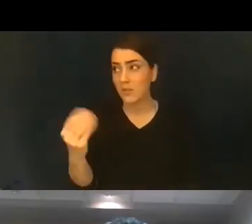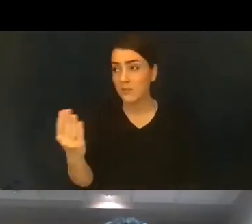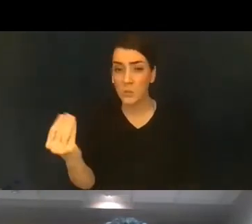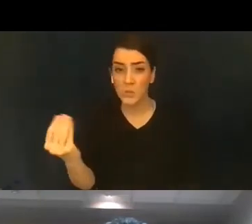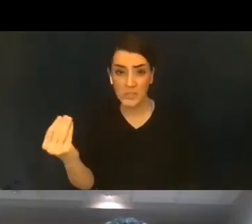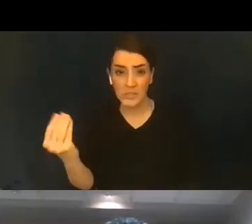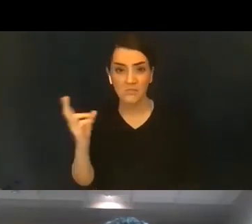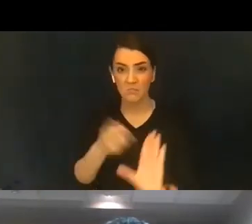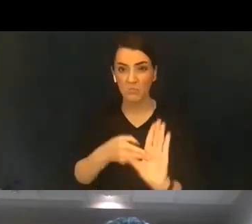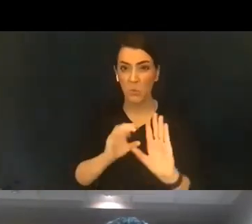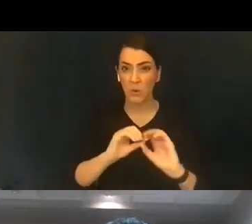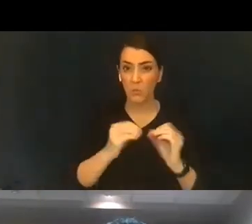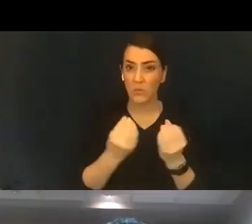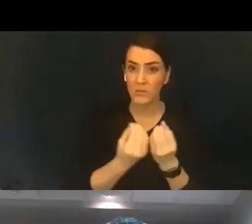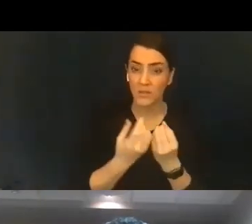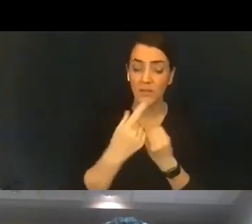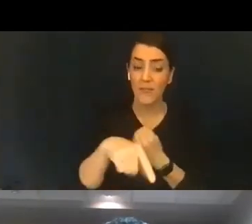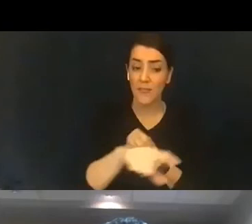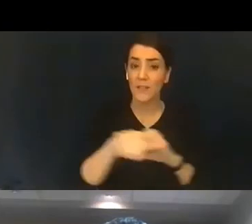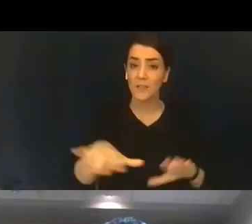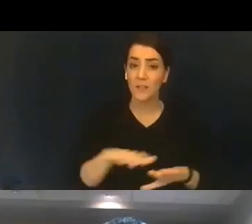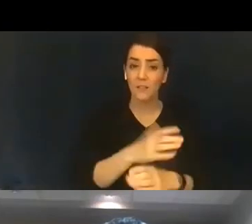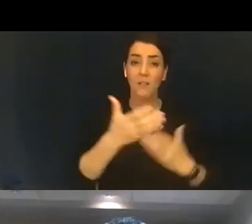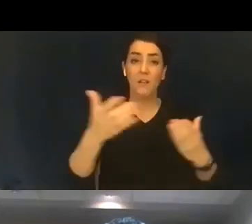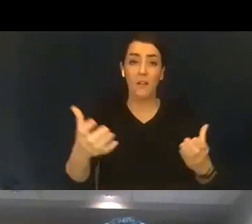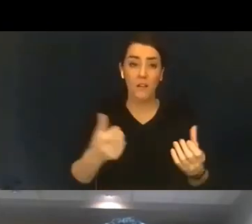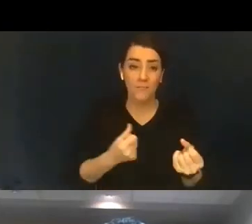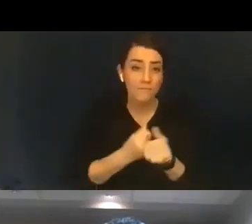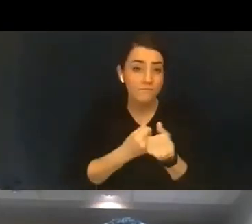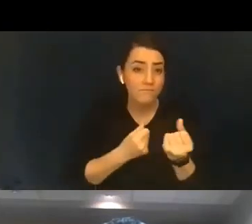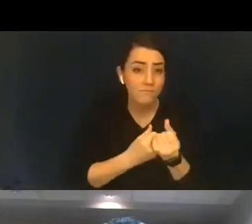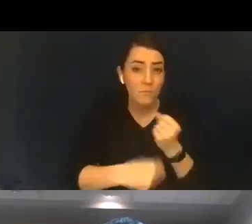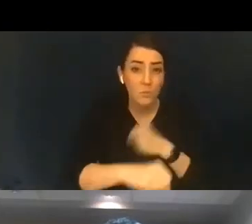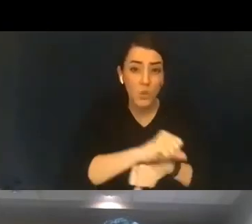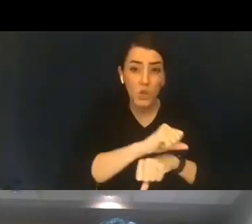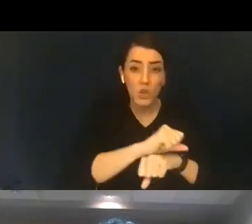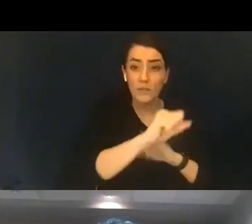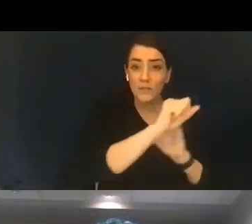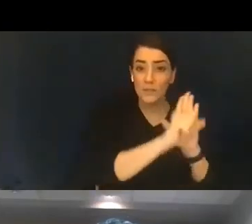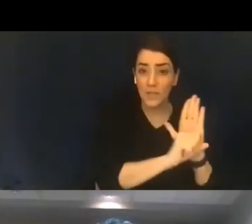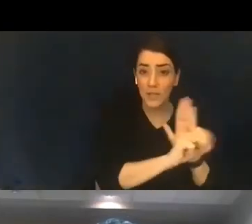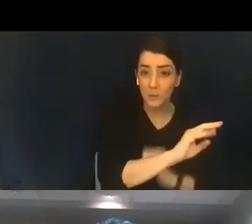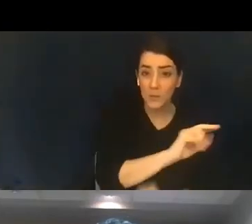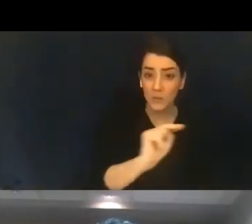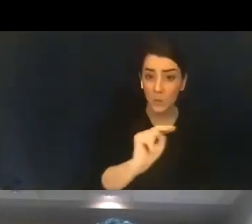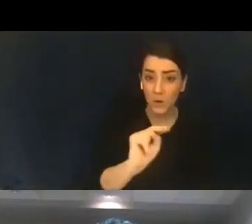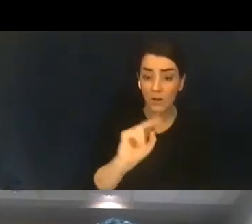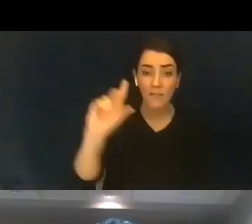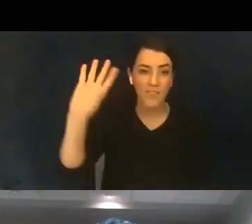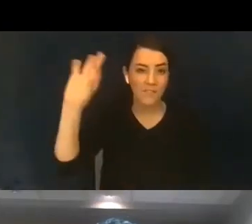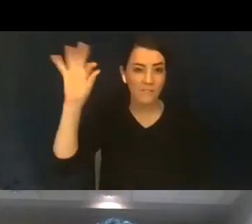lot of advocacy work at the state and also at the federal level to